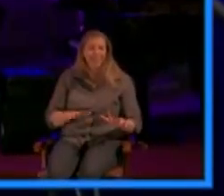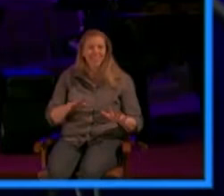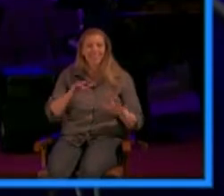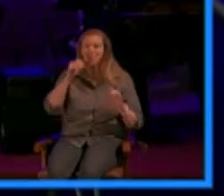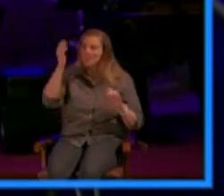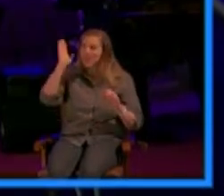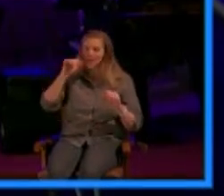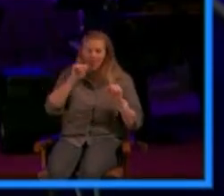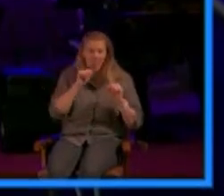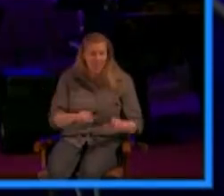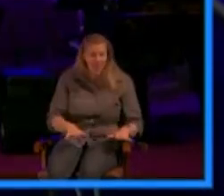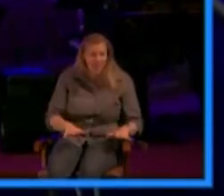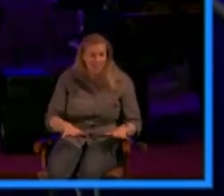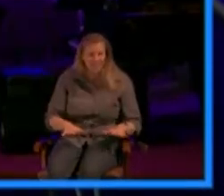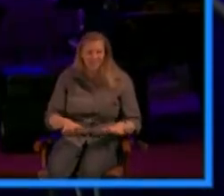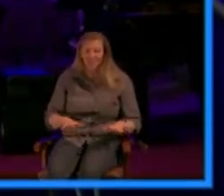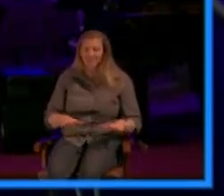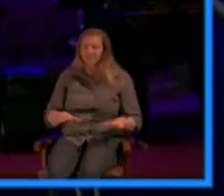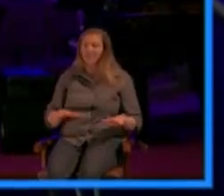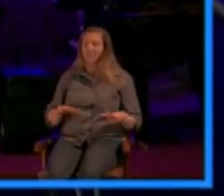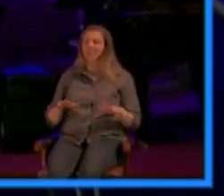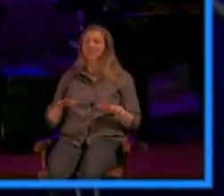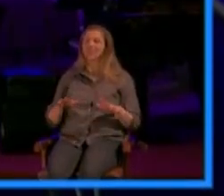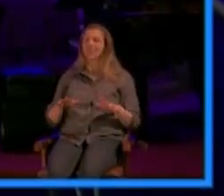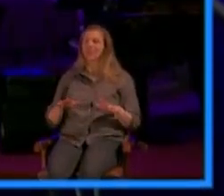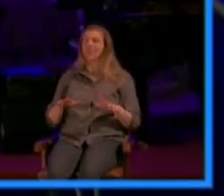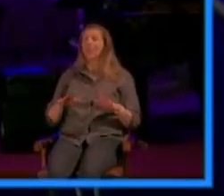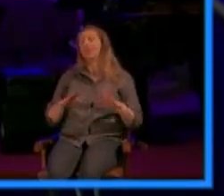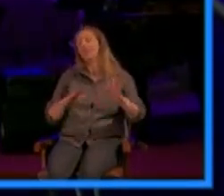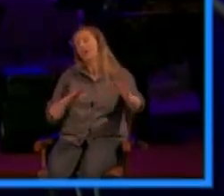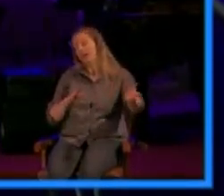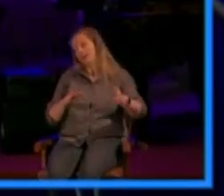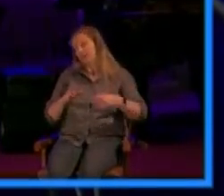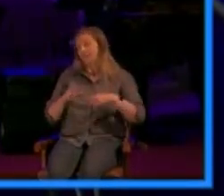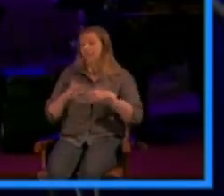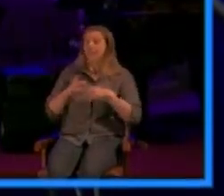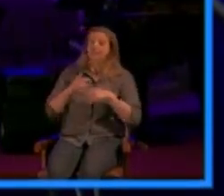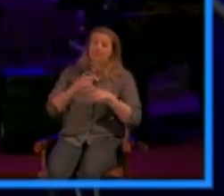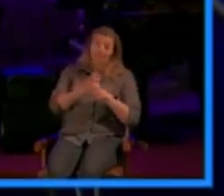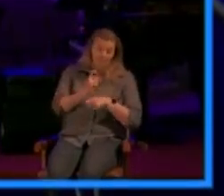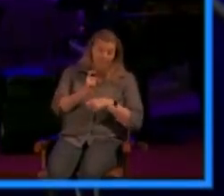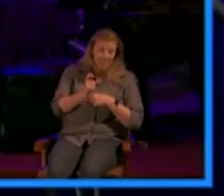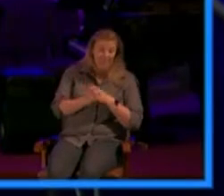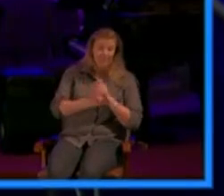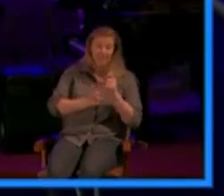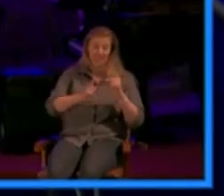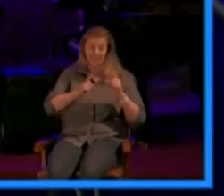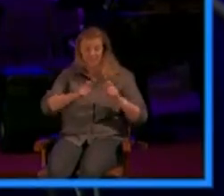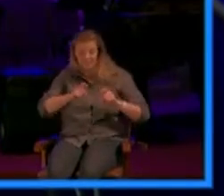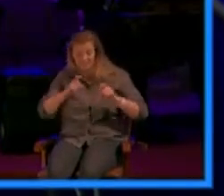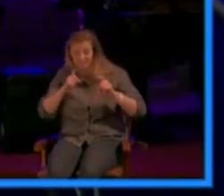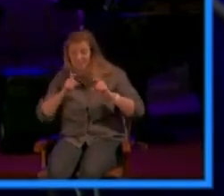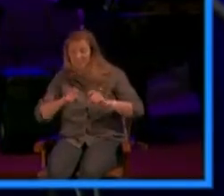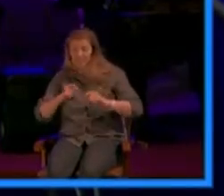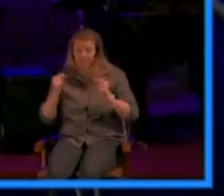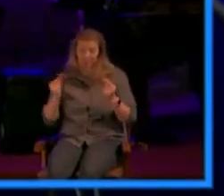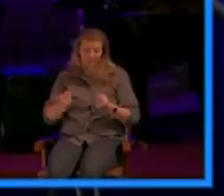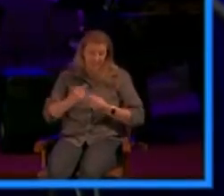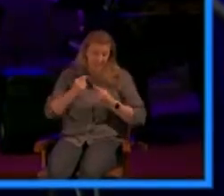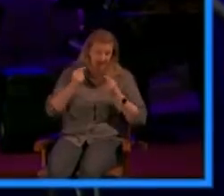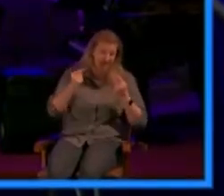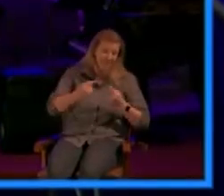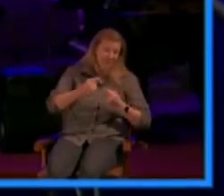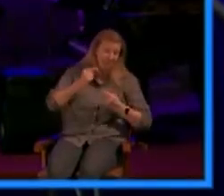associate persecution, trial, suffering, pain, tribulation. We would never associate